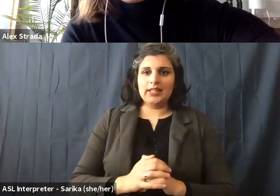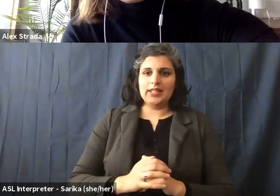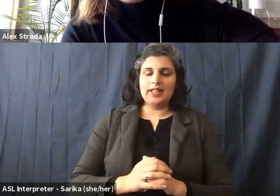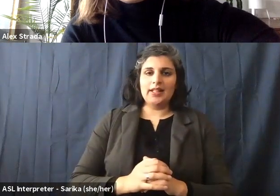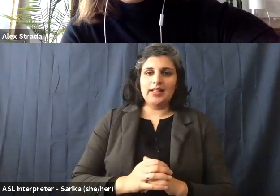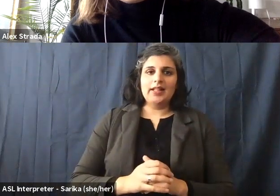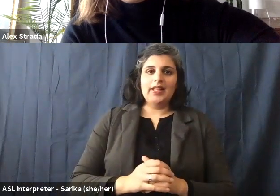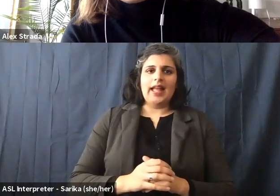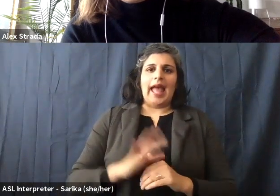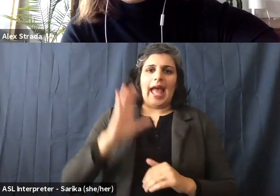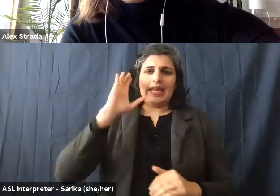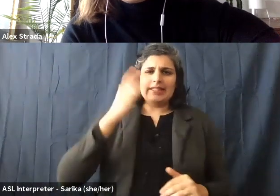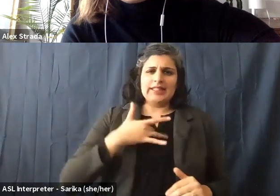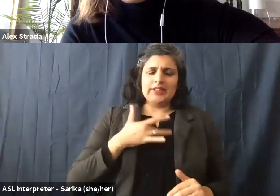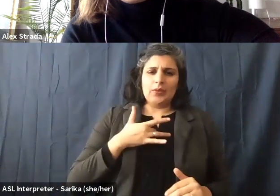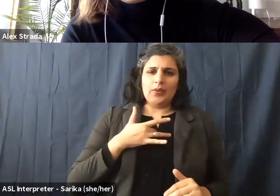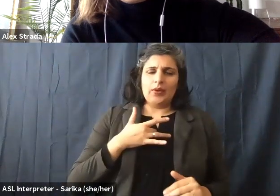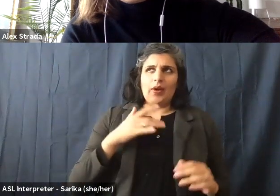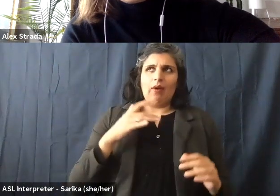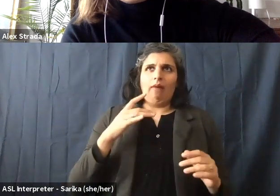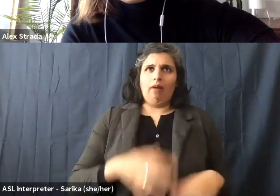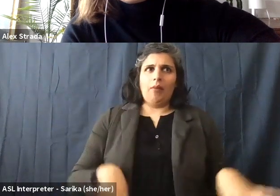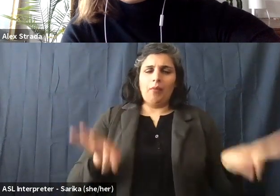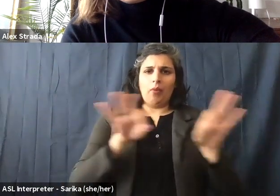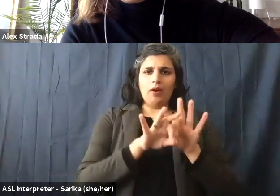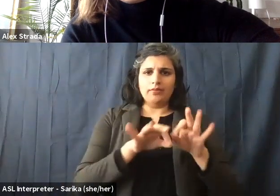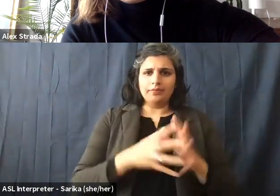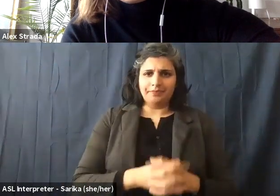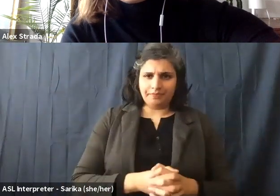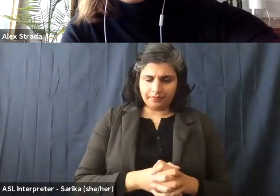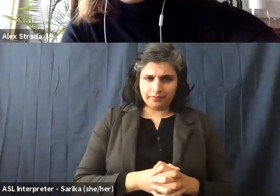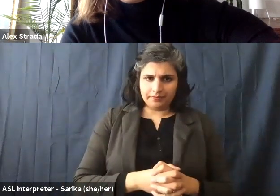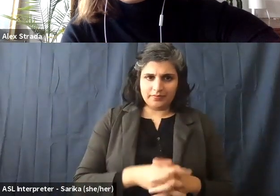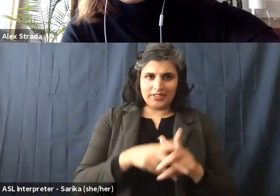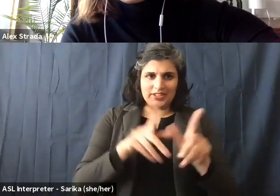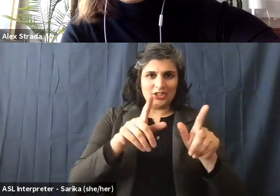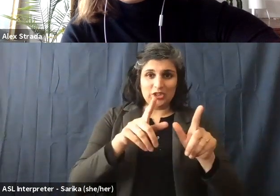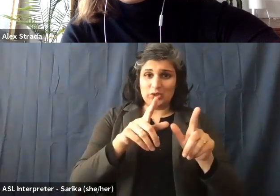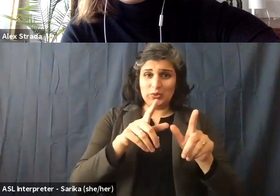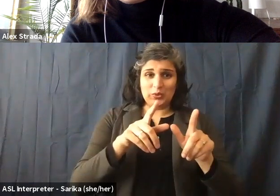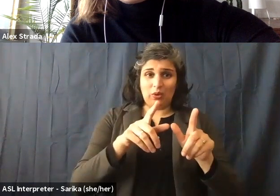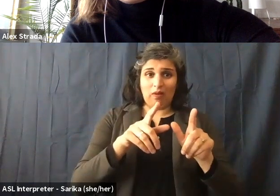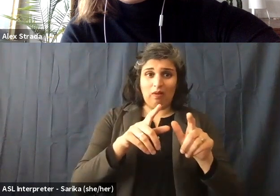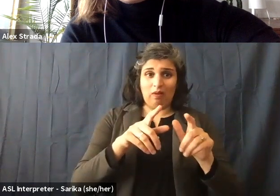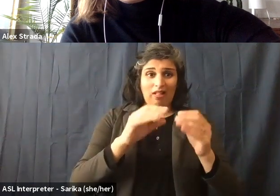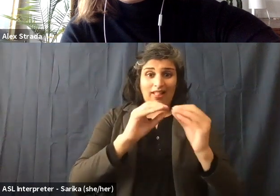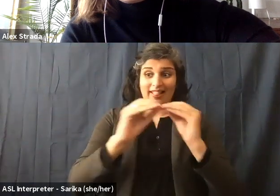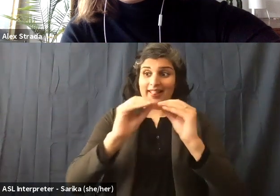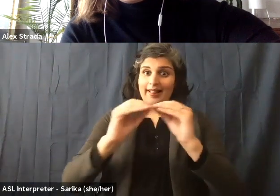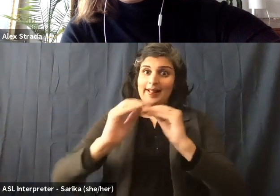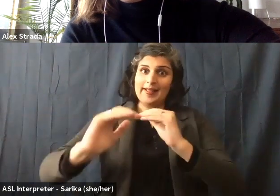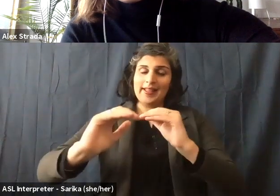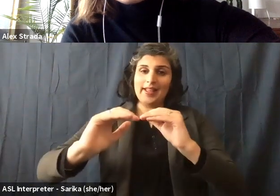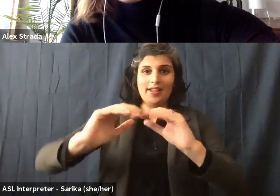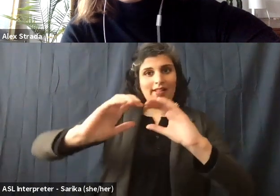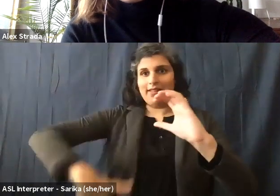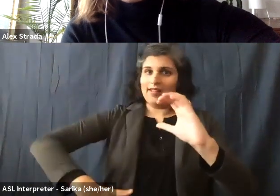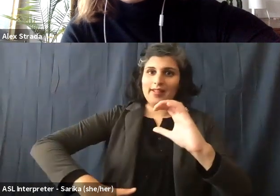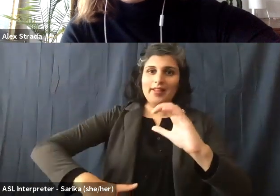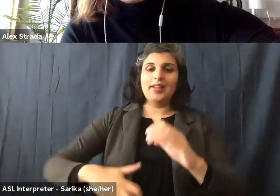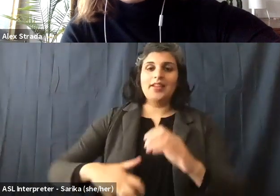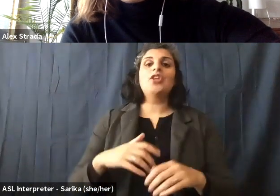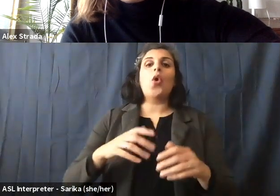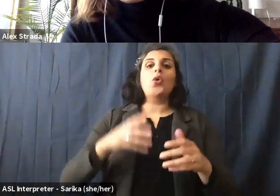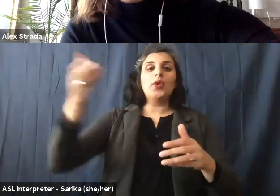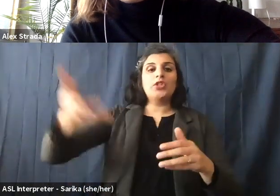important to me that you kind of undid that idea by introducing time in two ways. So one was